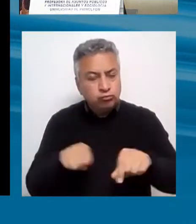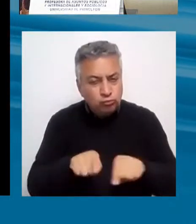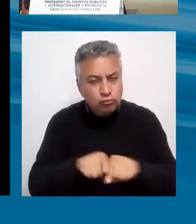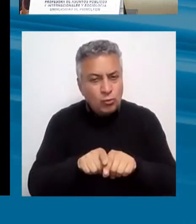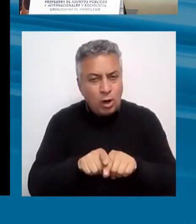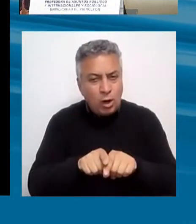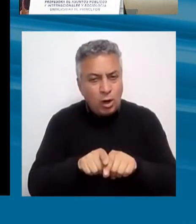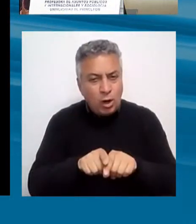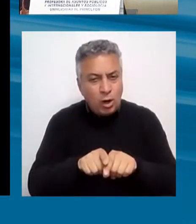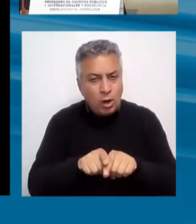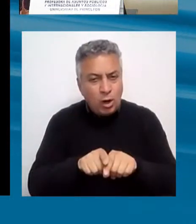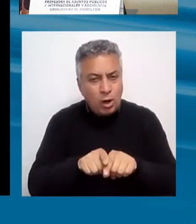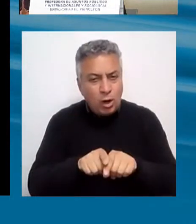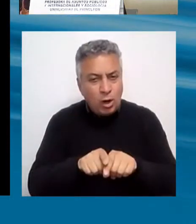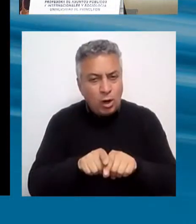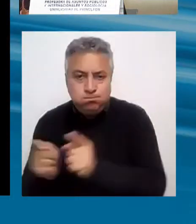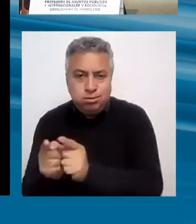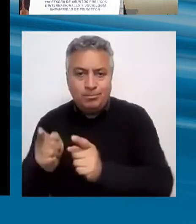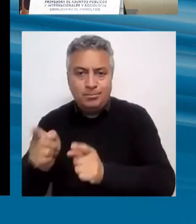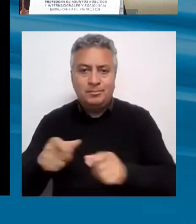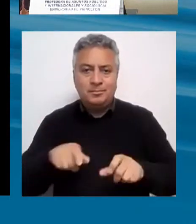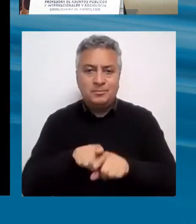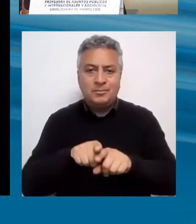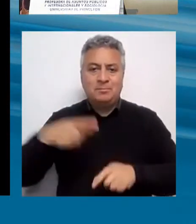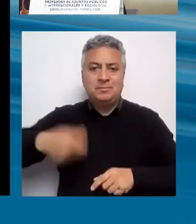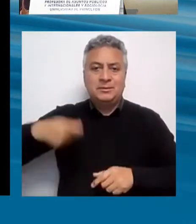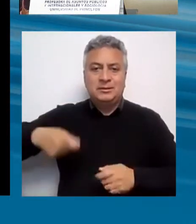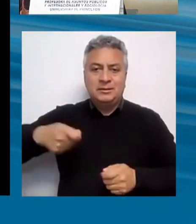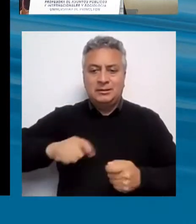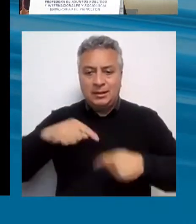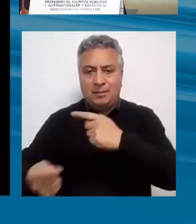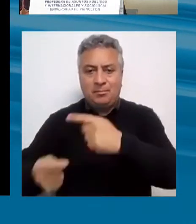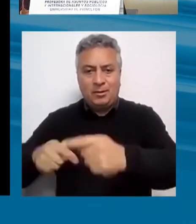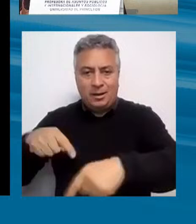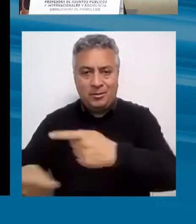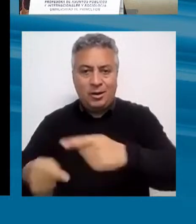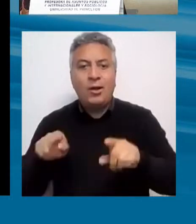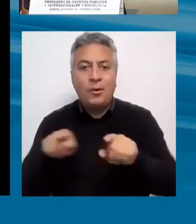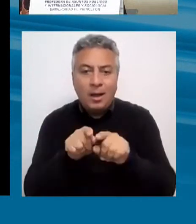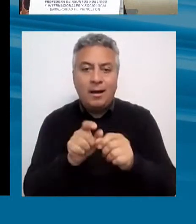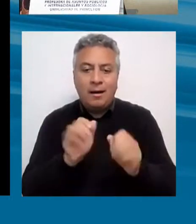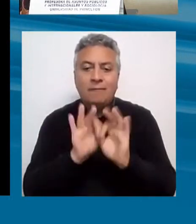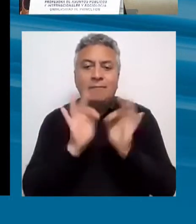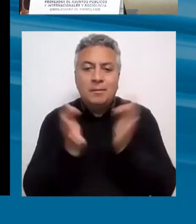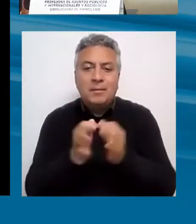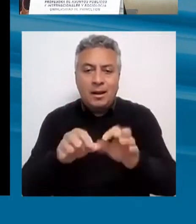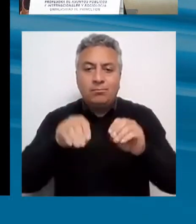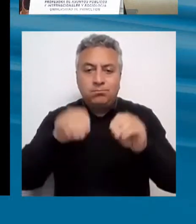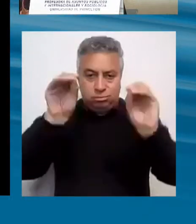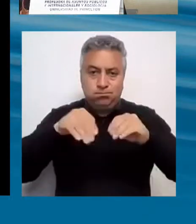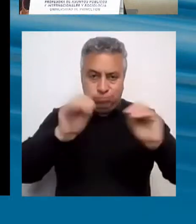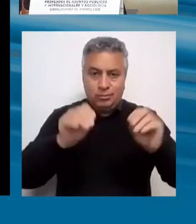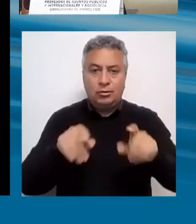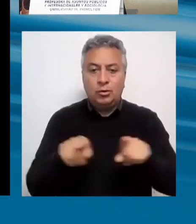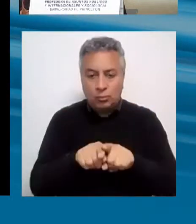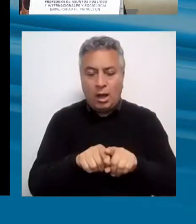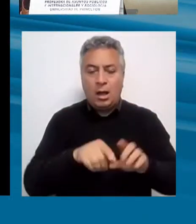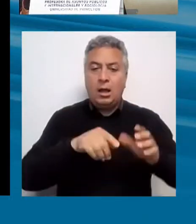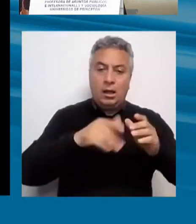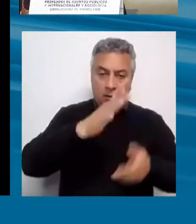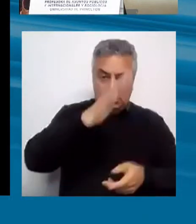very short when we are trying to break this cycle of